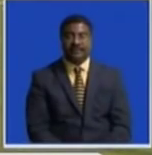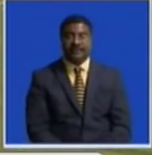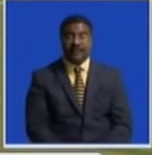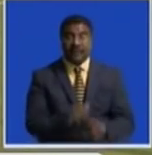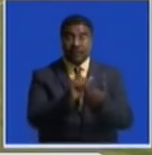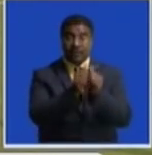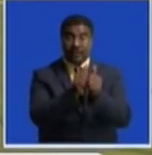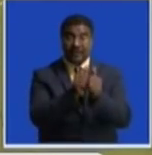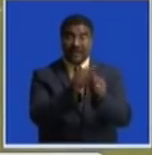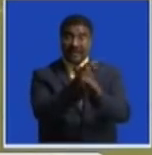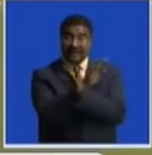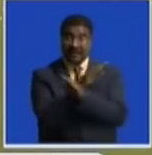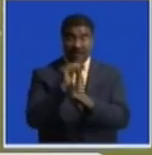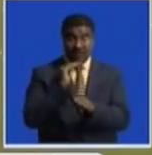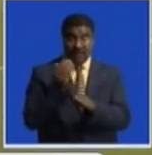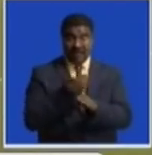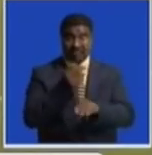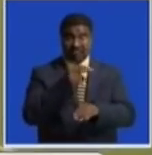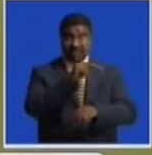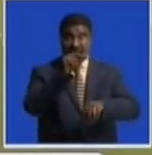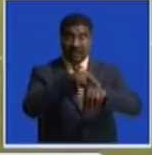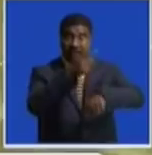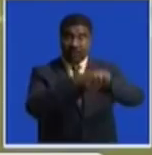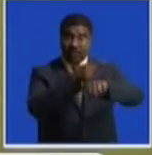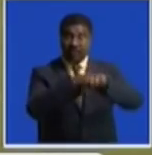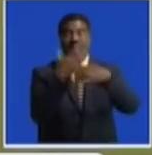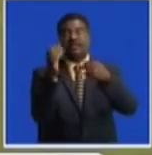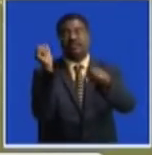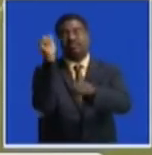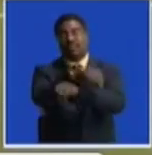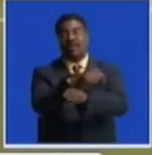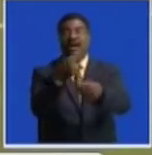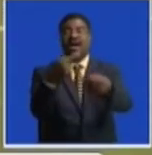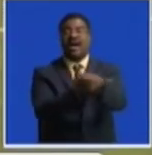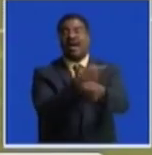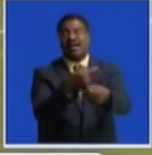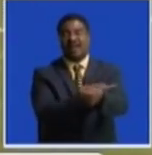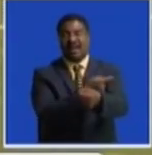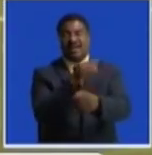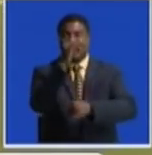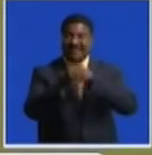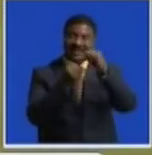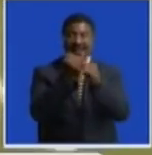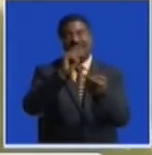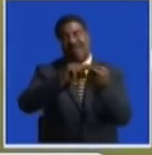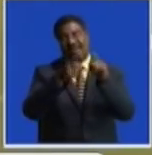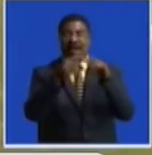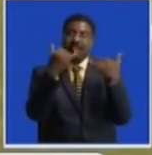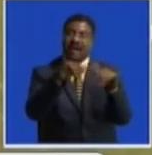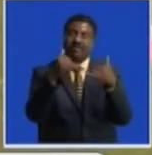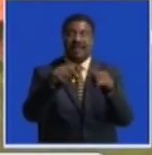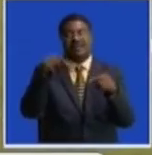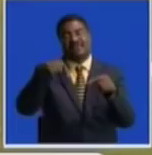And in sports, the Zambia women national football team has beaten the Black Queens of Ghana in an international friendly game played